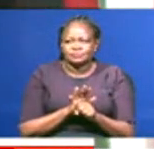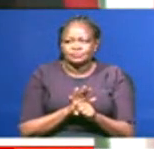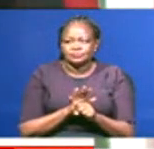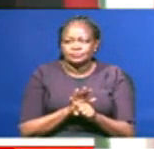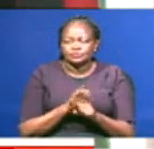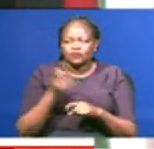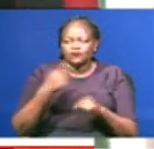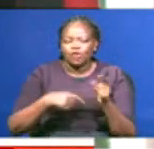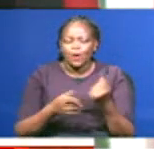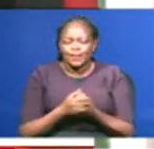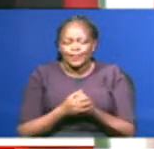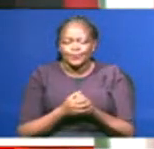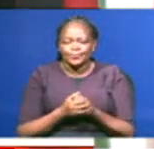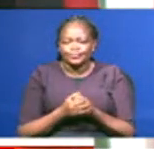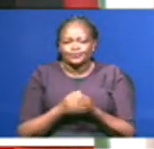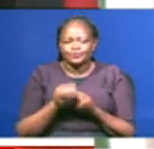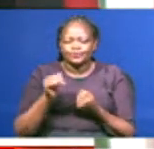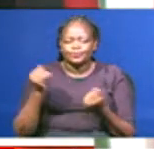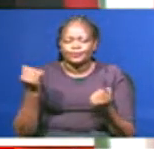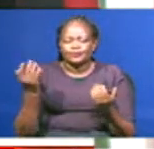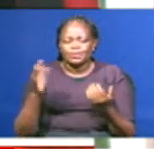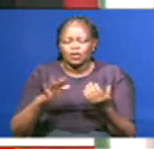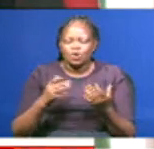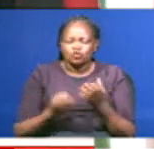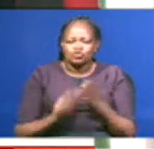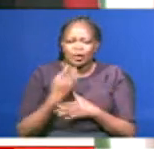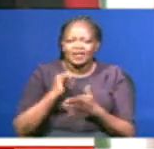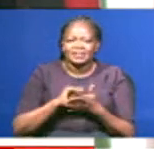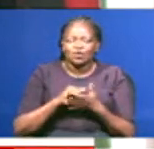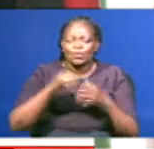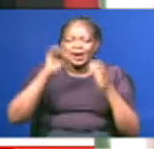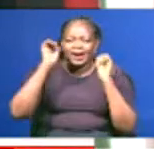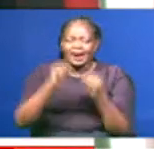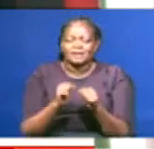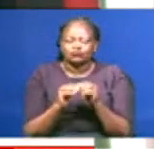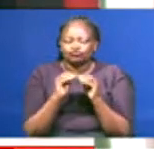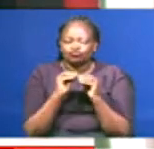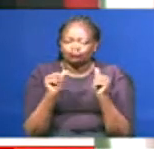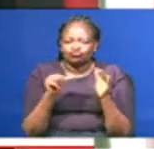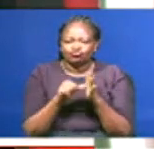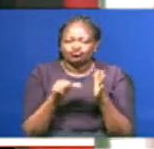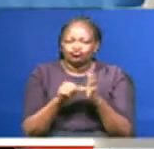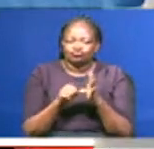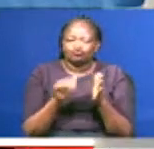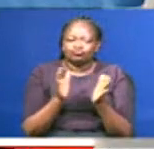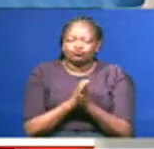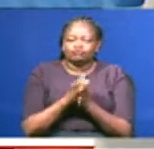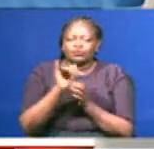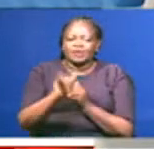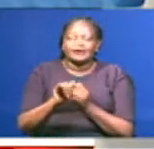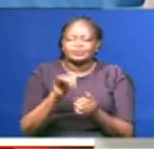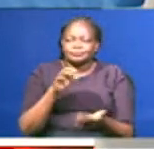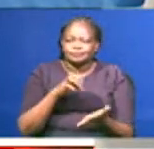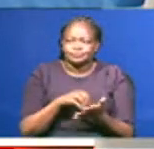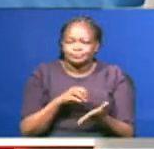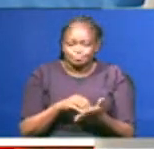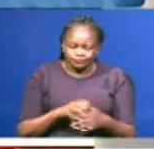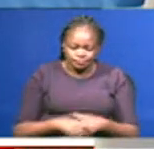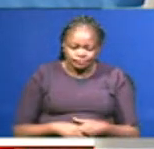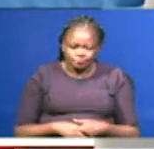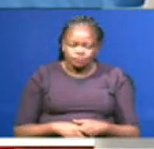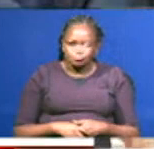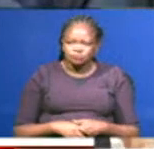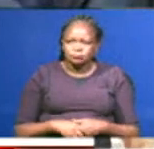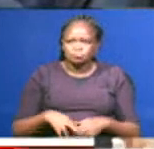from the breeding area, so that we are able to deal with that problem at that stage. Benson Ruba reporting